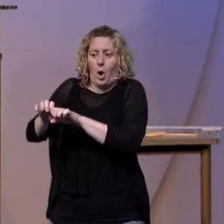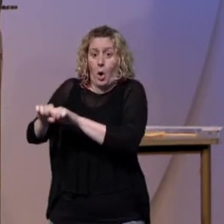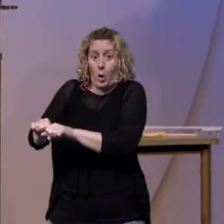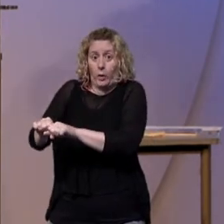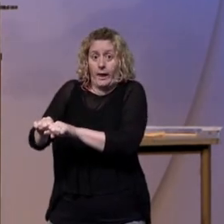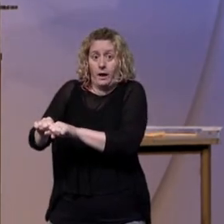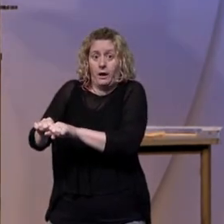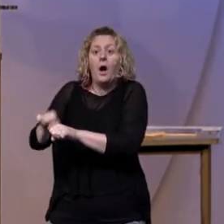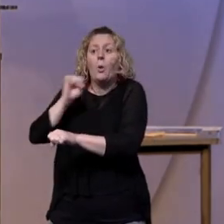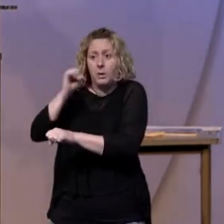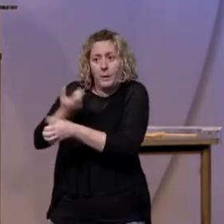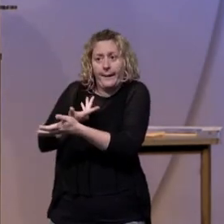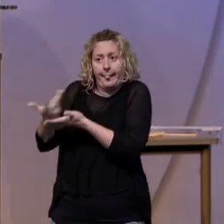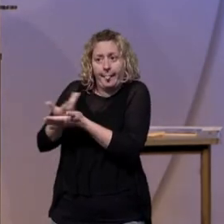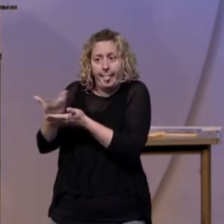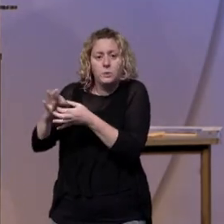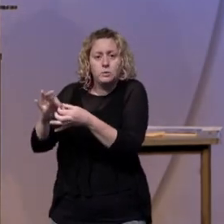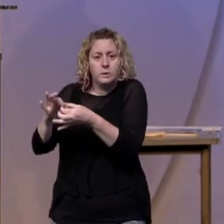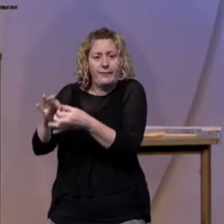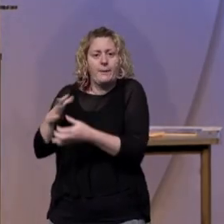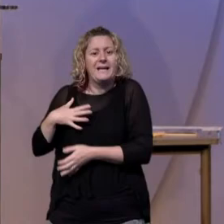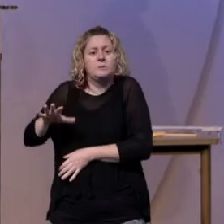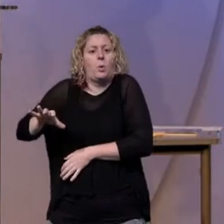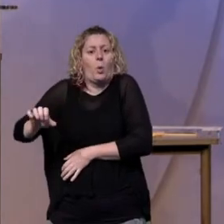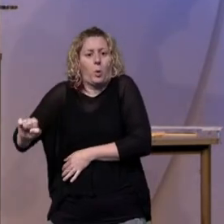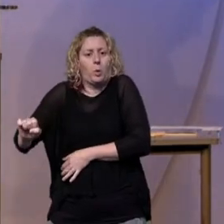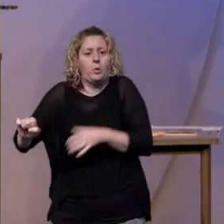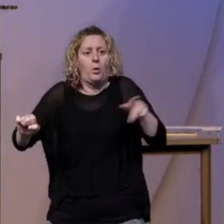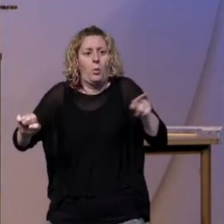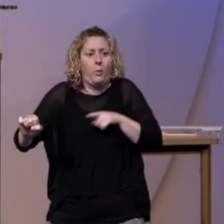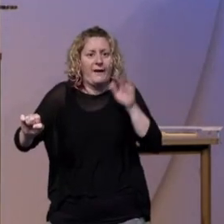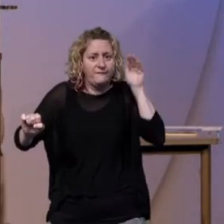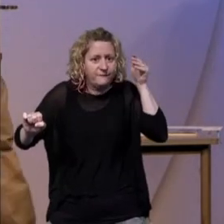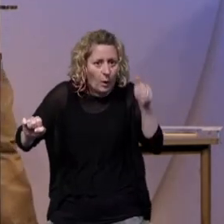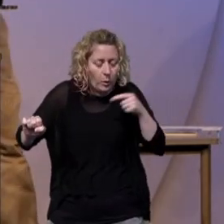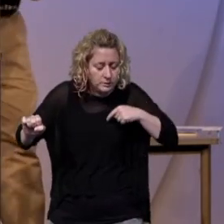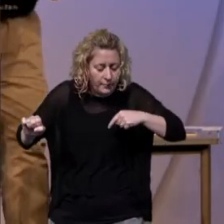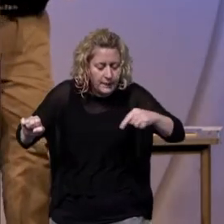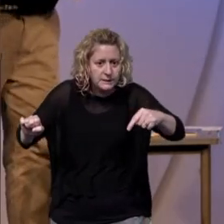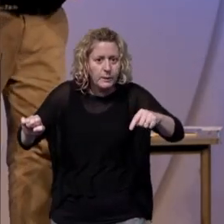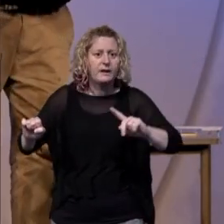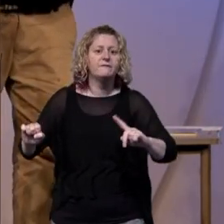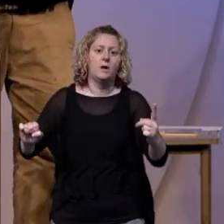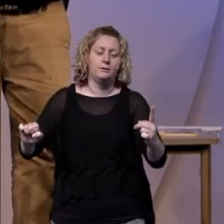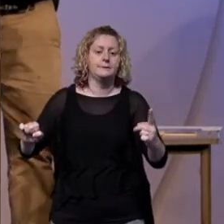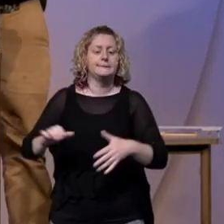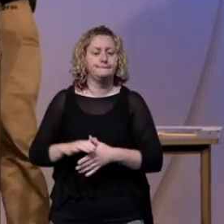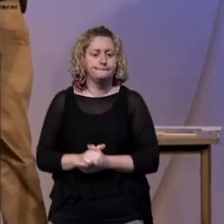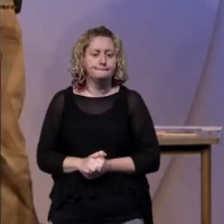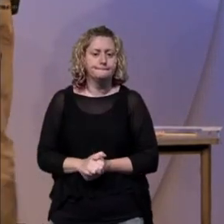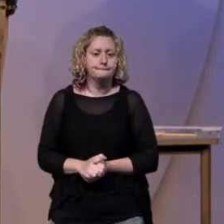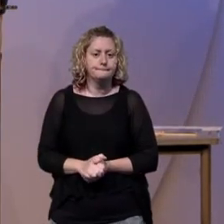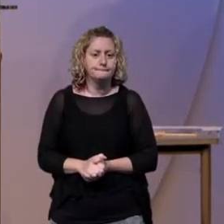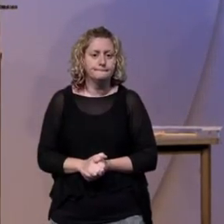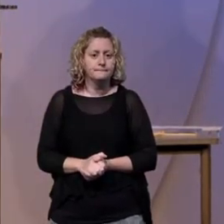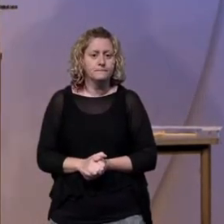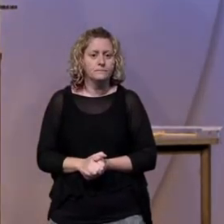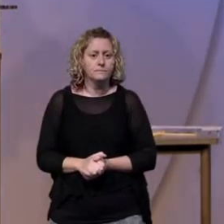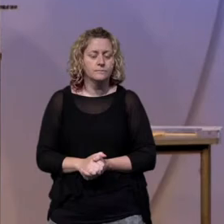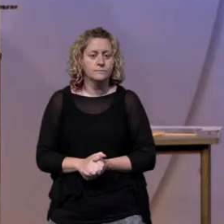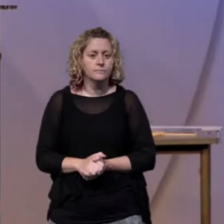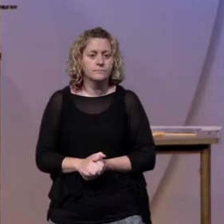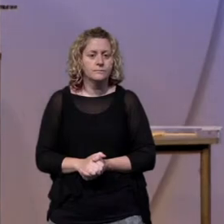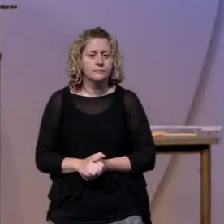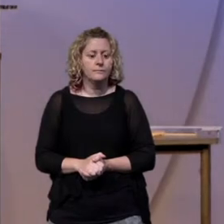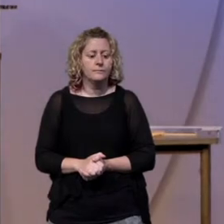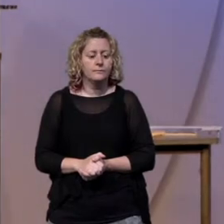together. But it just gives me a map that I'm working with here. One thing, just as we close, going back down to